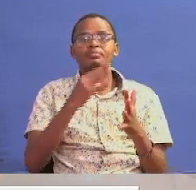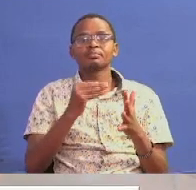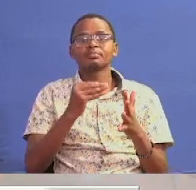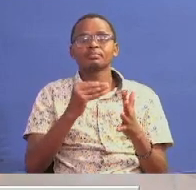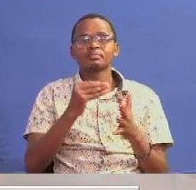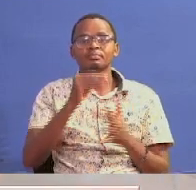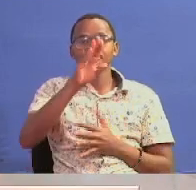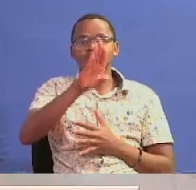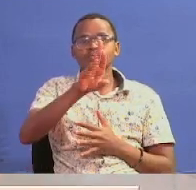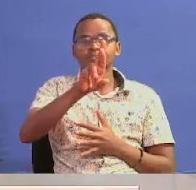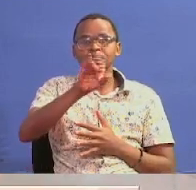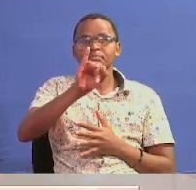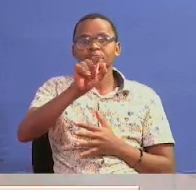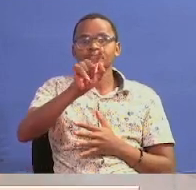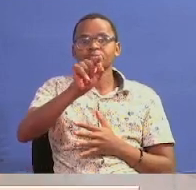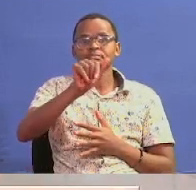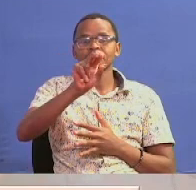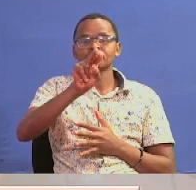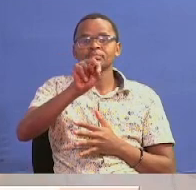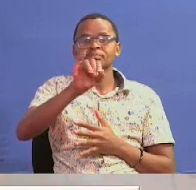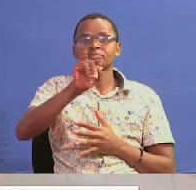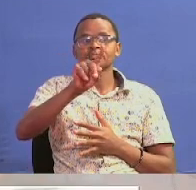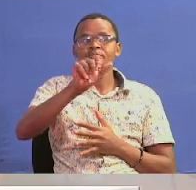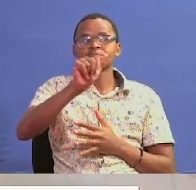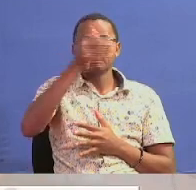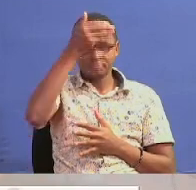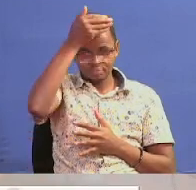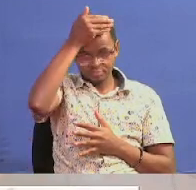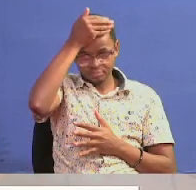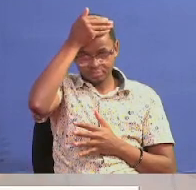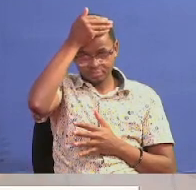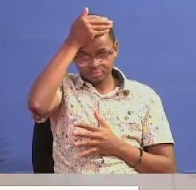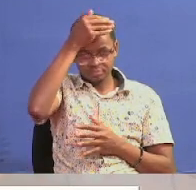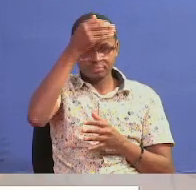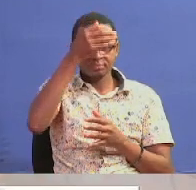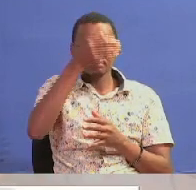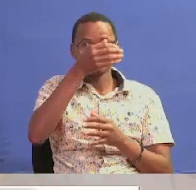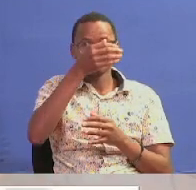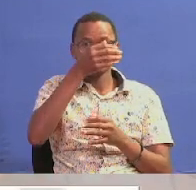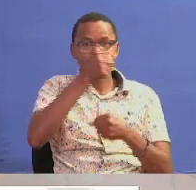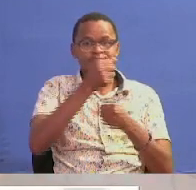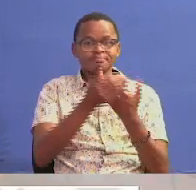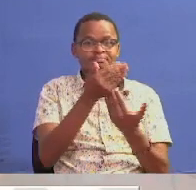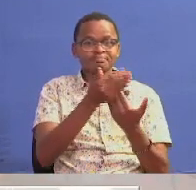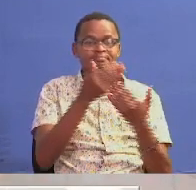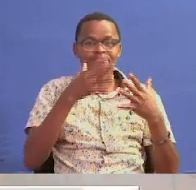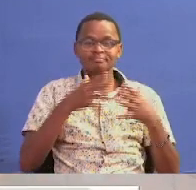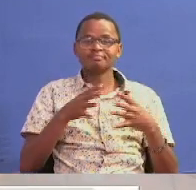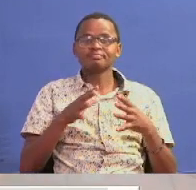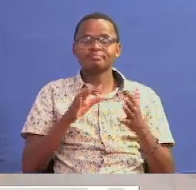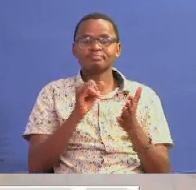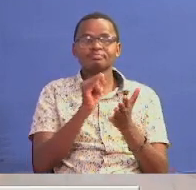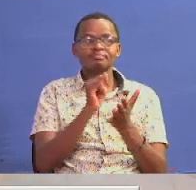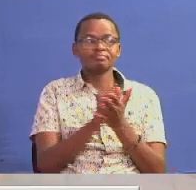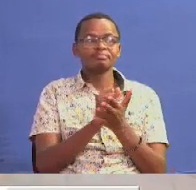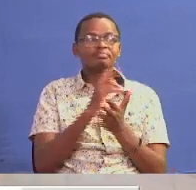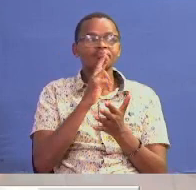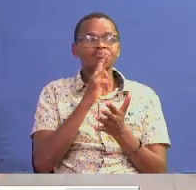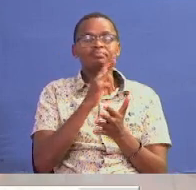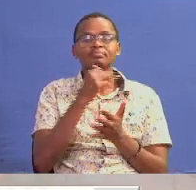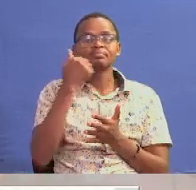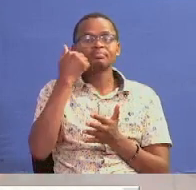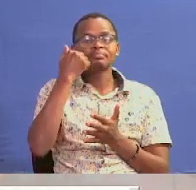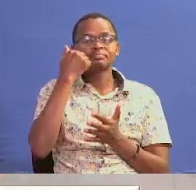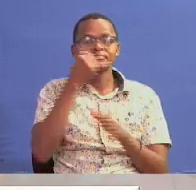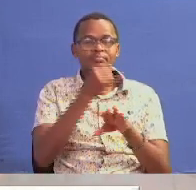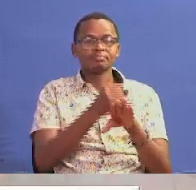And according to Britannica.com, nursing is a profession that really takes care of the people that are